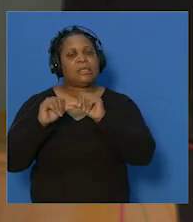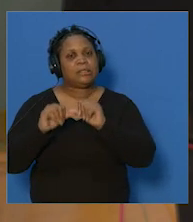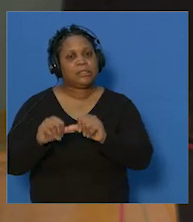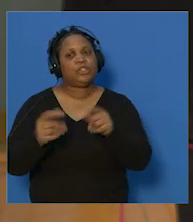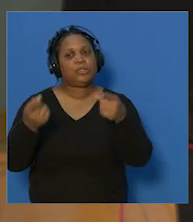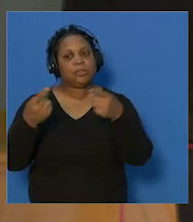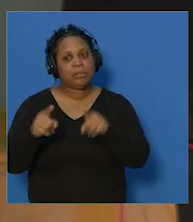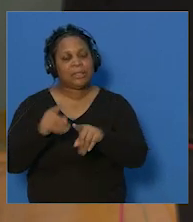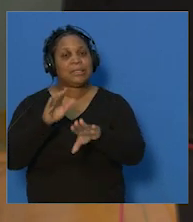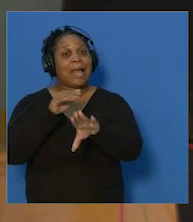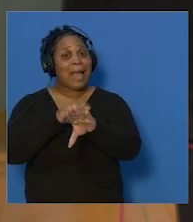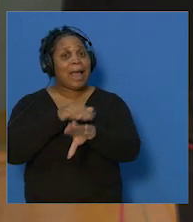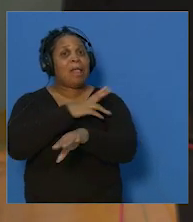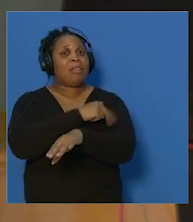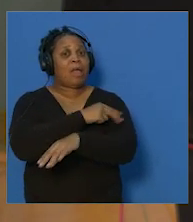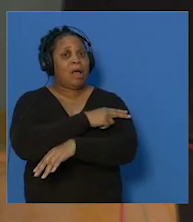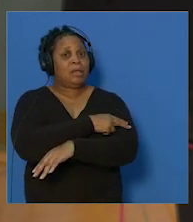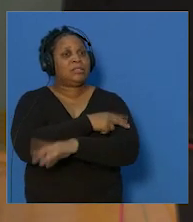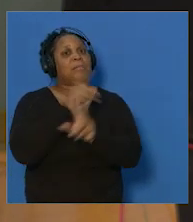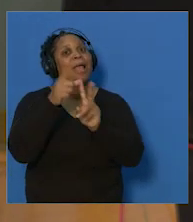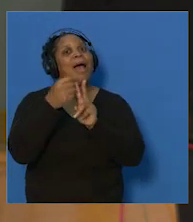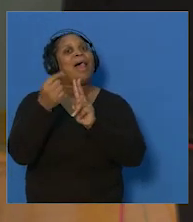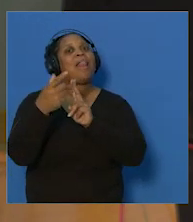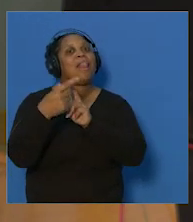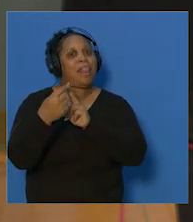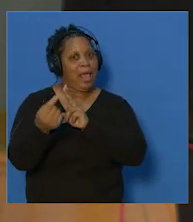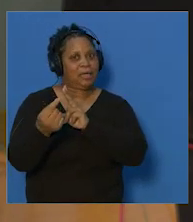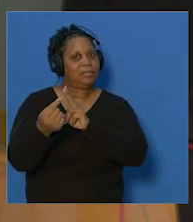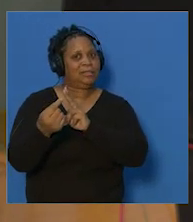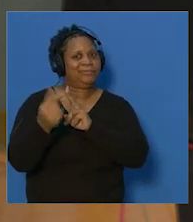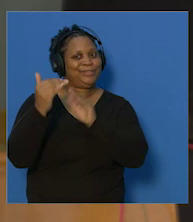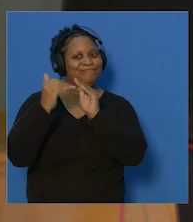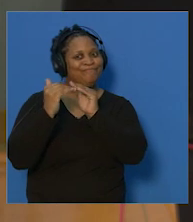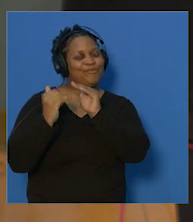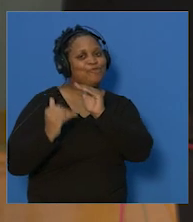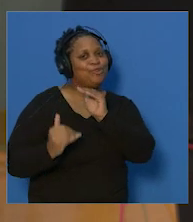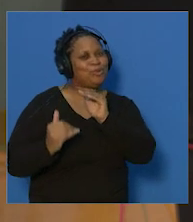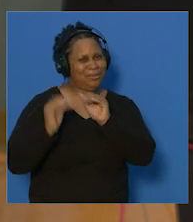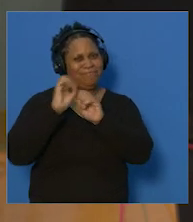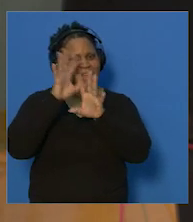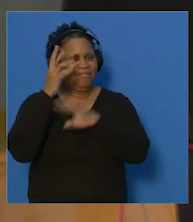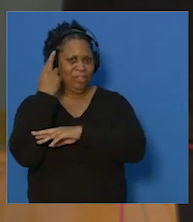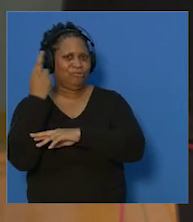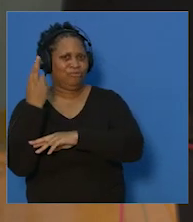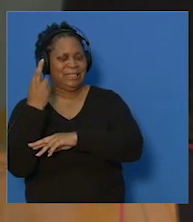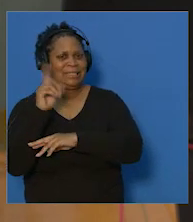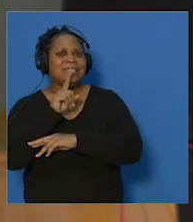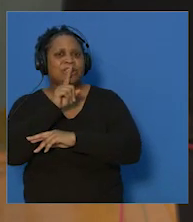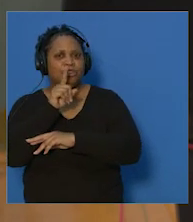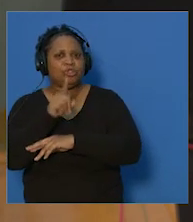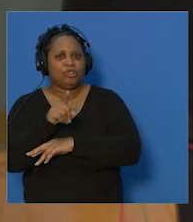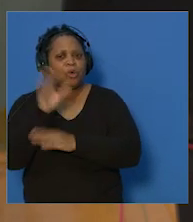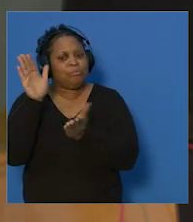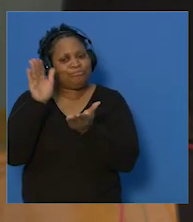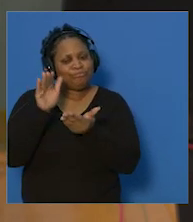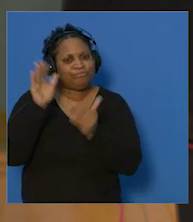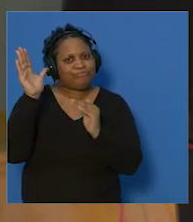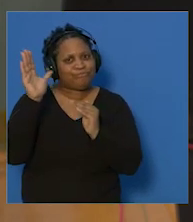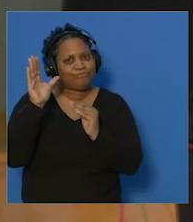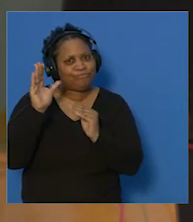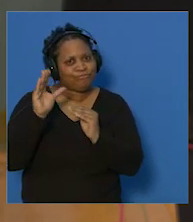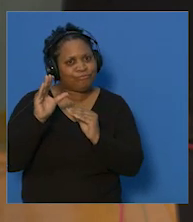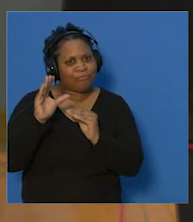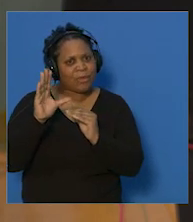take place at the hospital. Elective surgeries they have reduced because, for obvious reasons, they need to ensure that they have their staff that